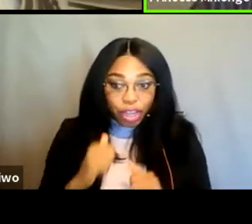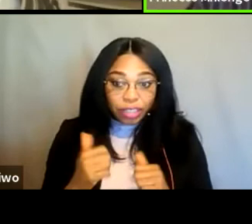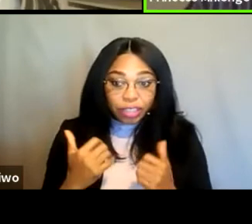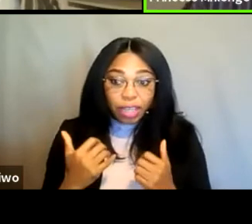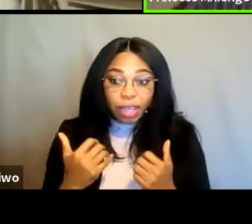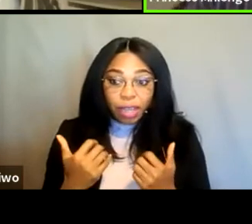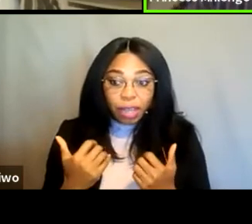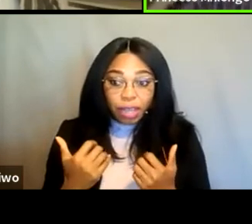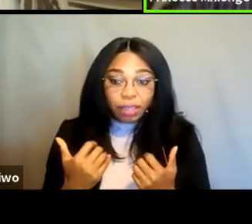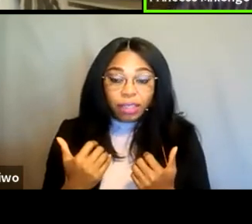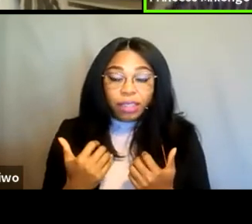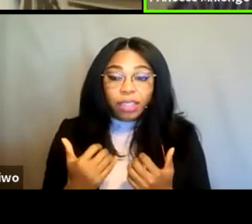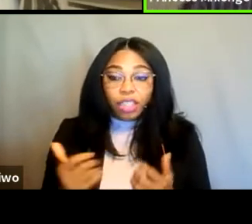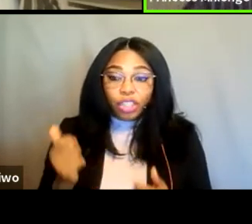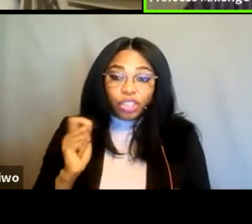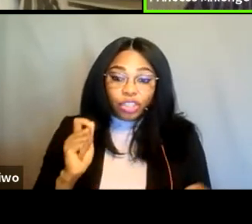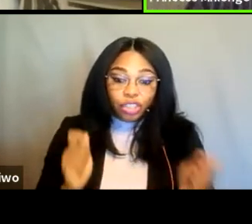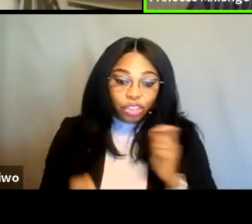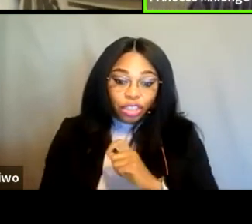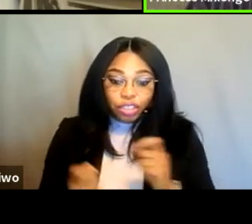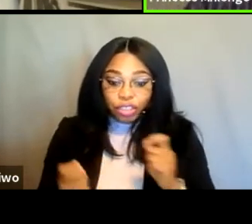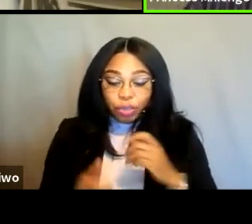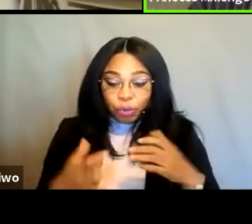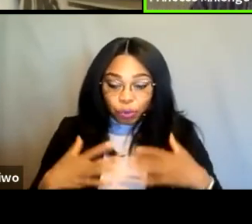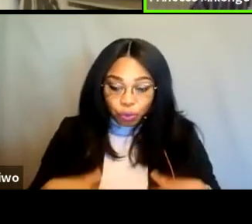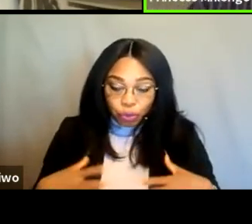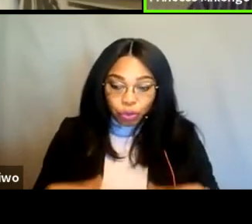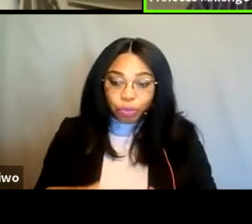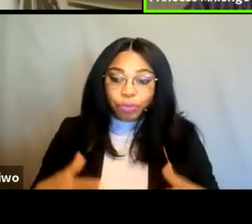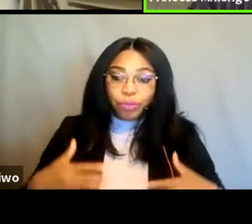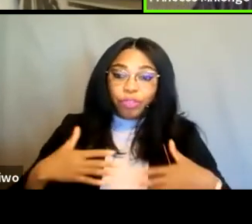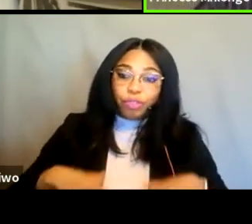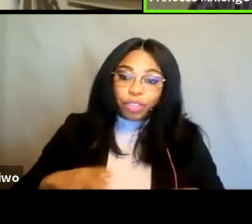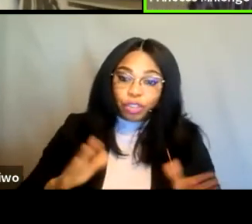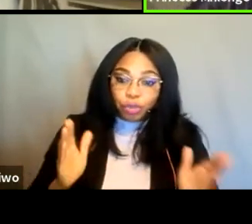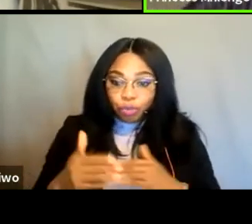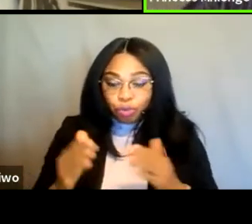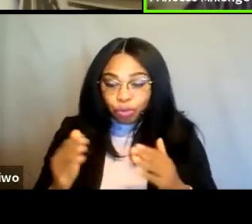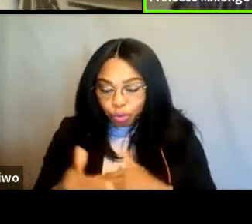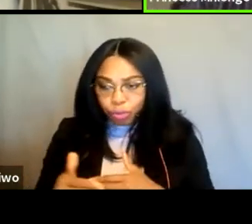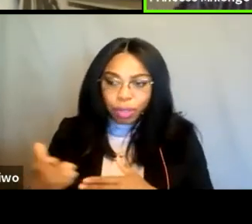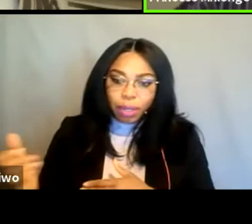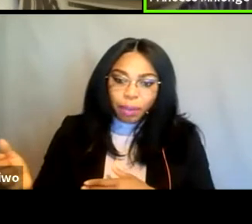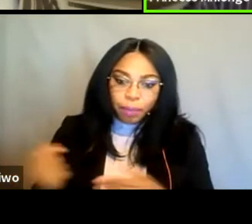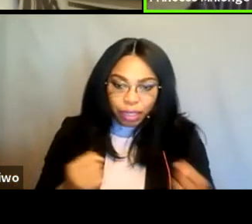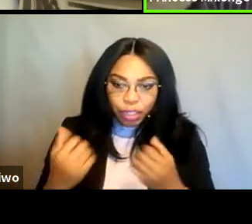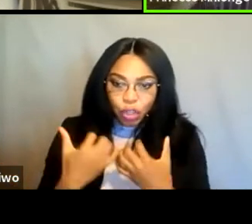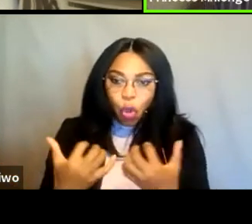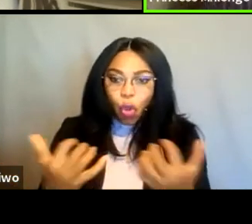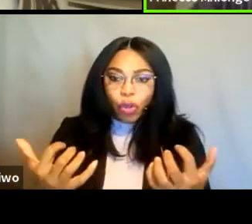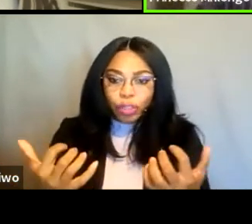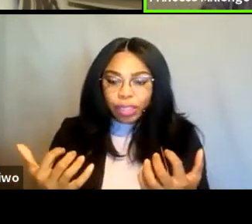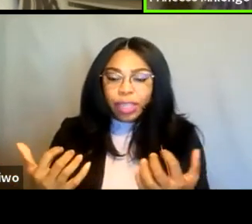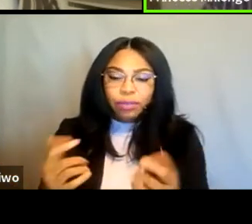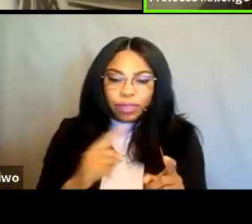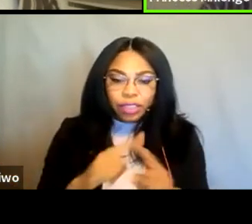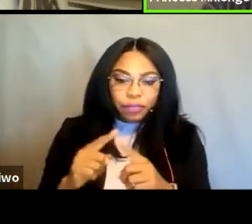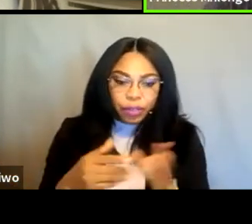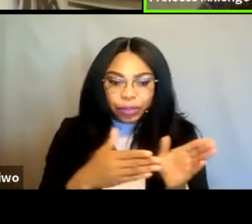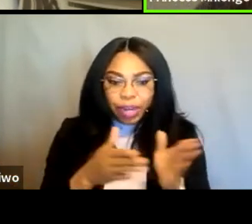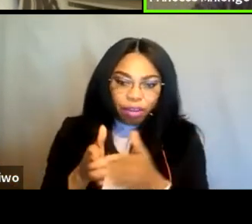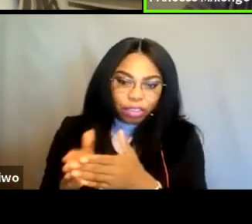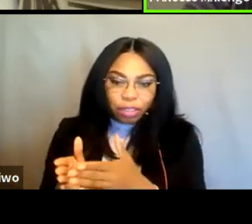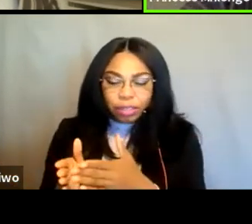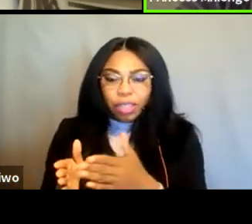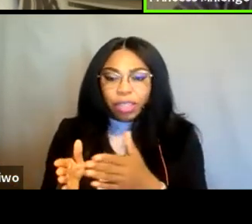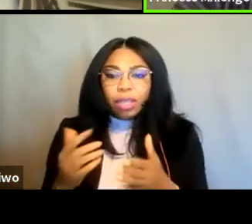in the changing rooms, dressing rooms of the theater, bringing in the audience, you know, in different direction, just